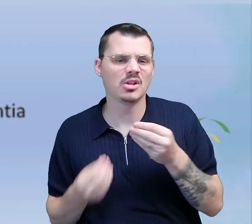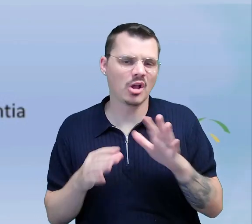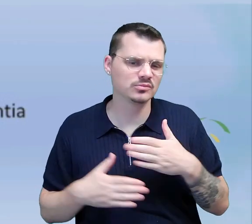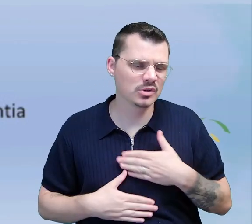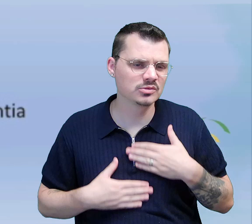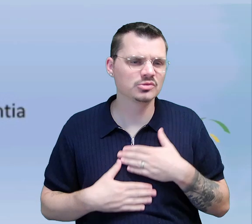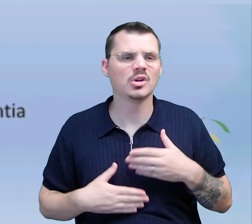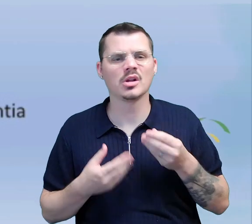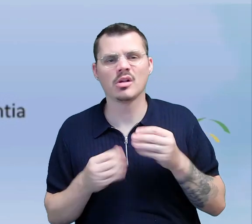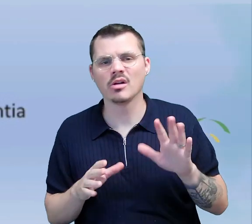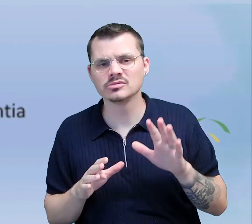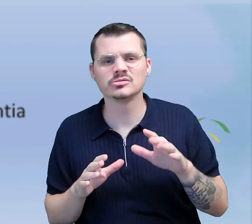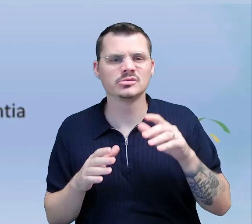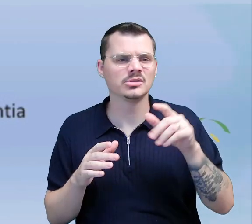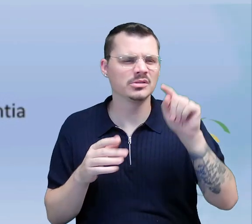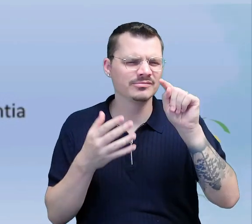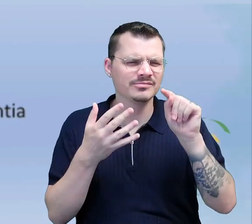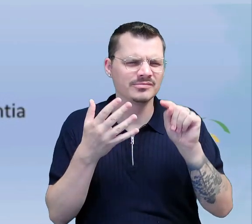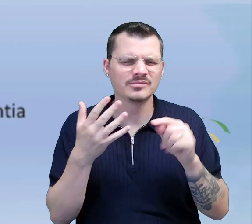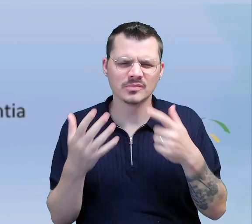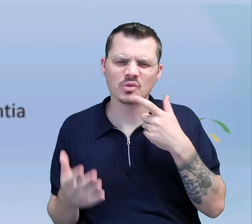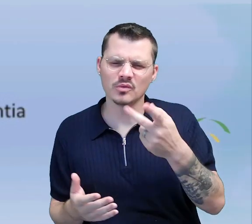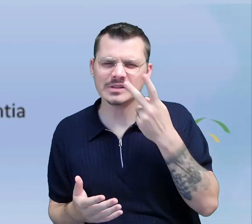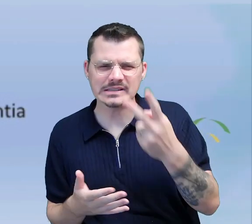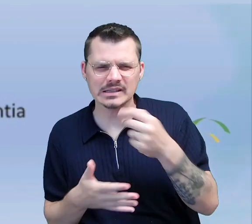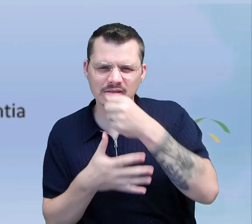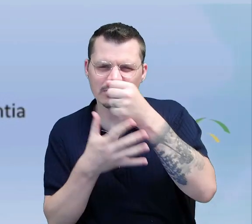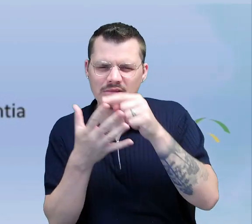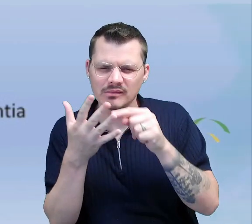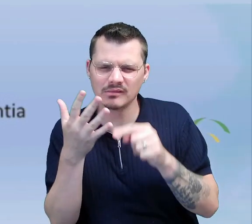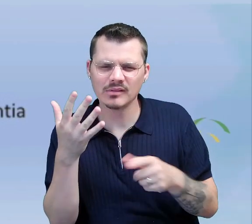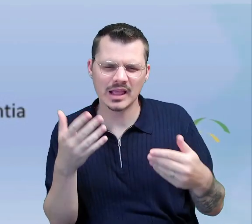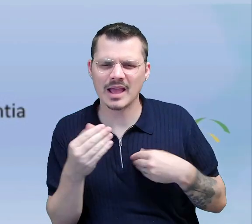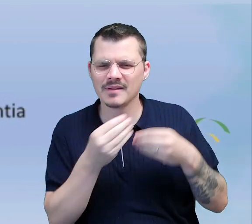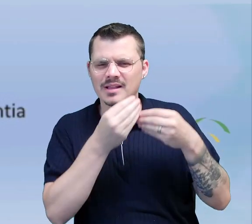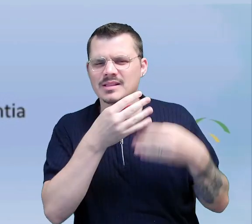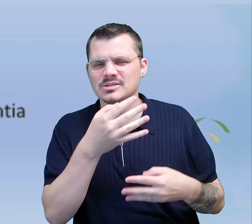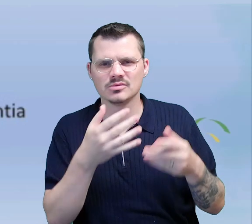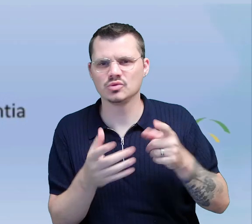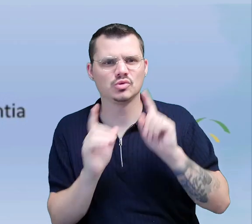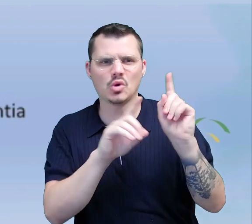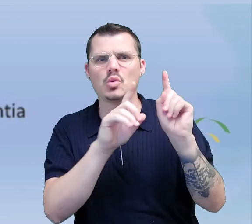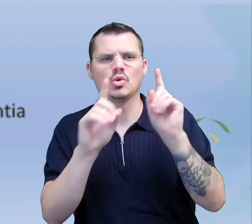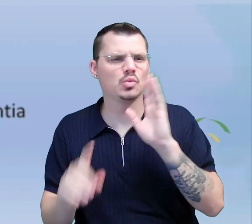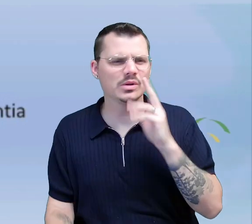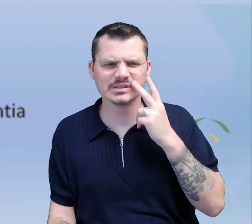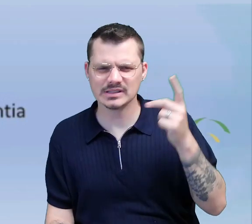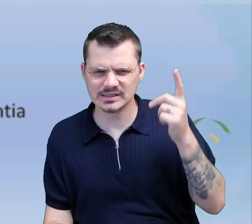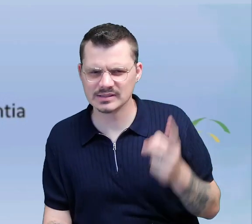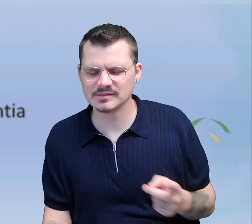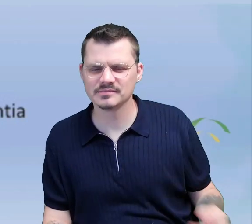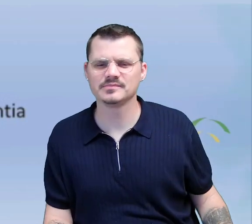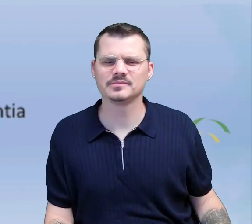pleasure, loss of enjoyment, unintentional weight. You've all heard these criteria. They're listed everywhere you